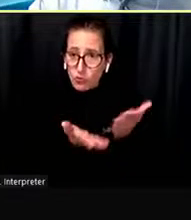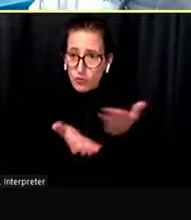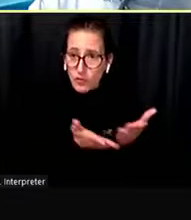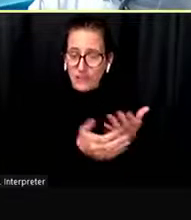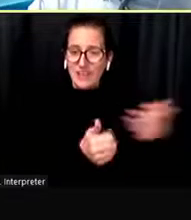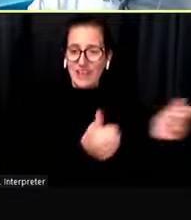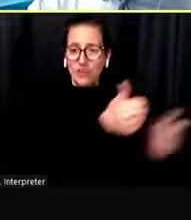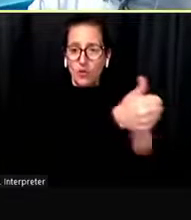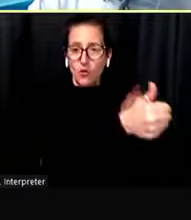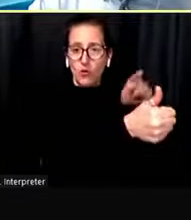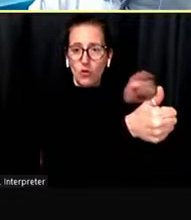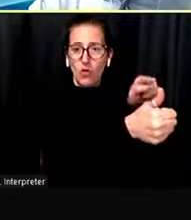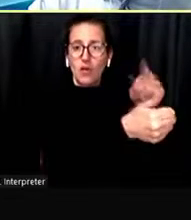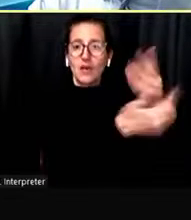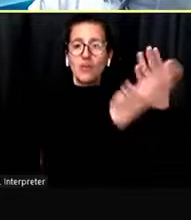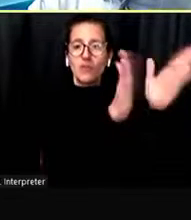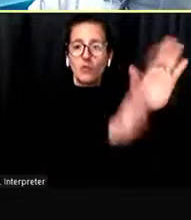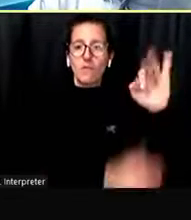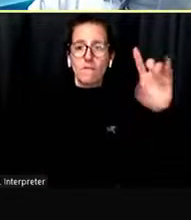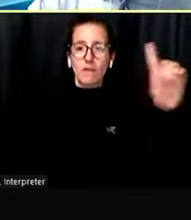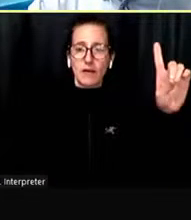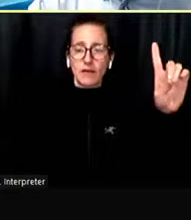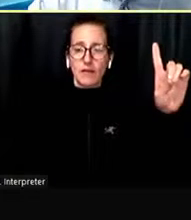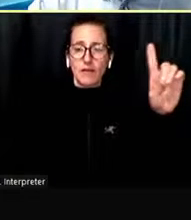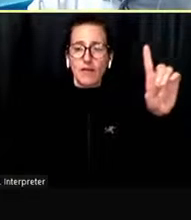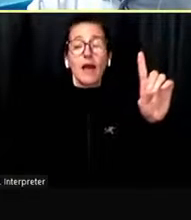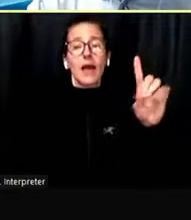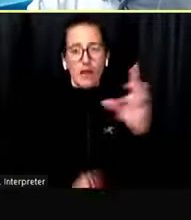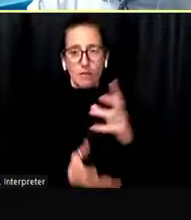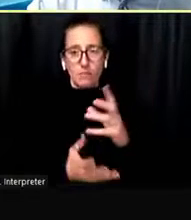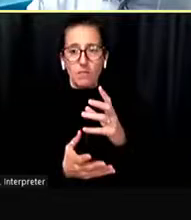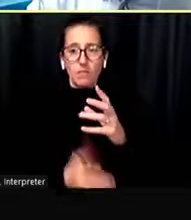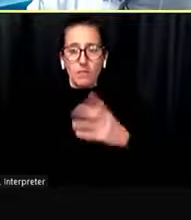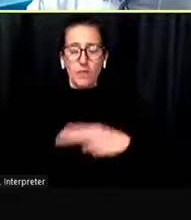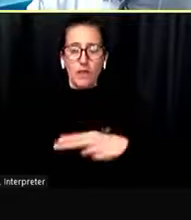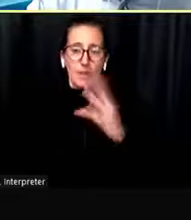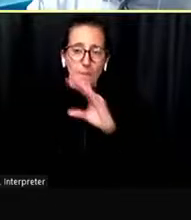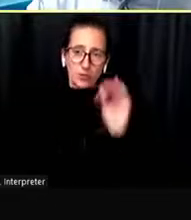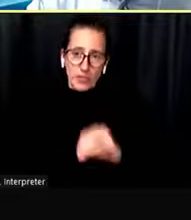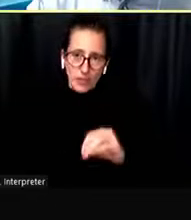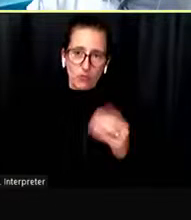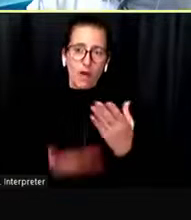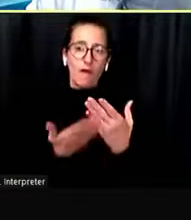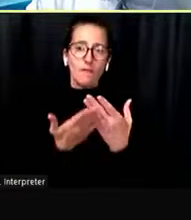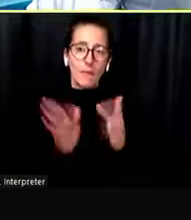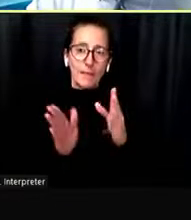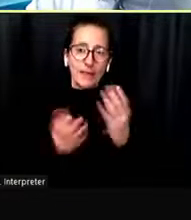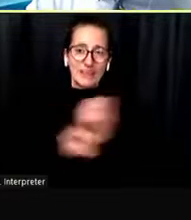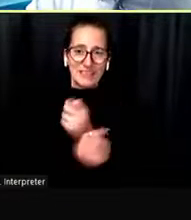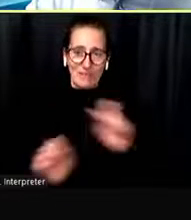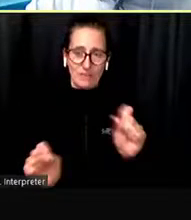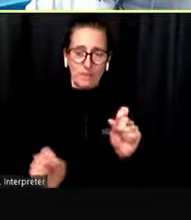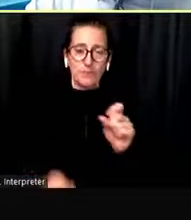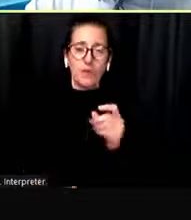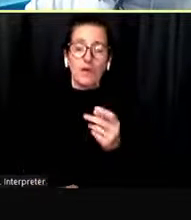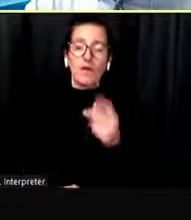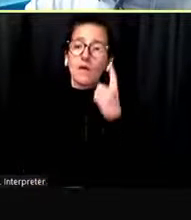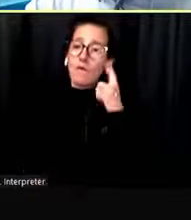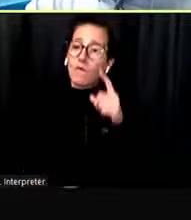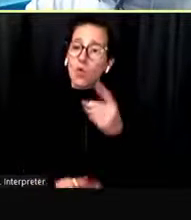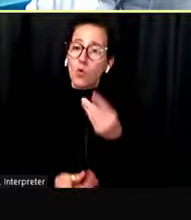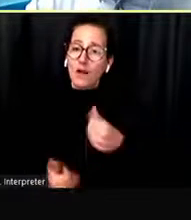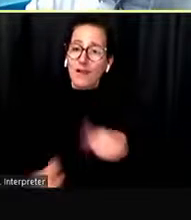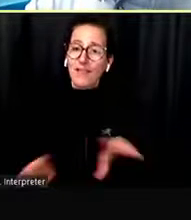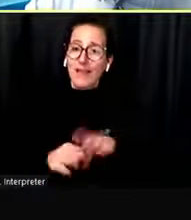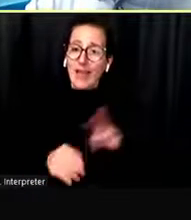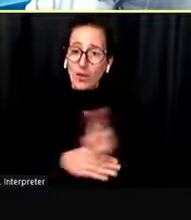and as well as a good portion of our public safety. And then for land use transportation, a good portion of the housing, health, and